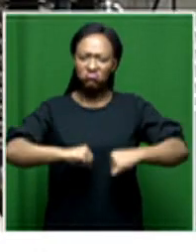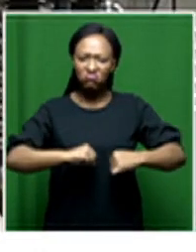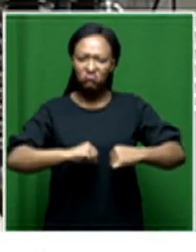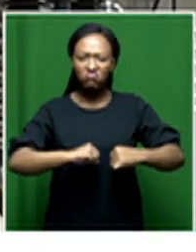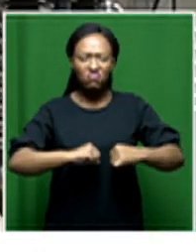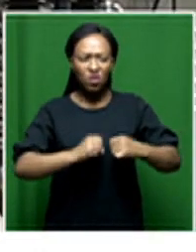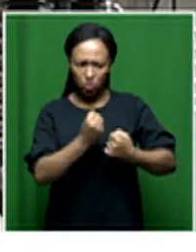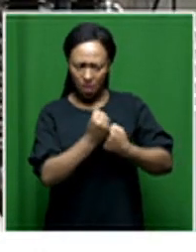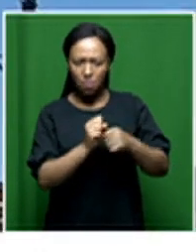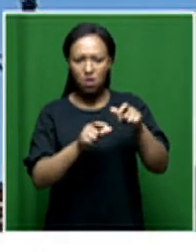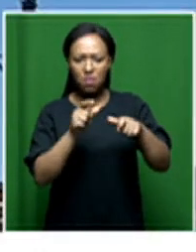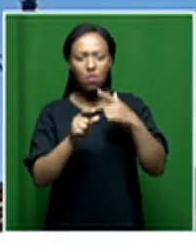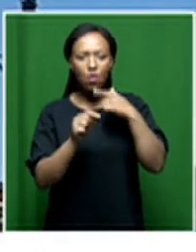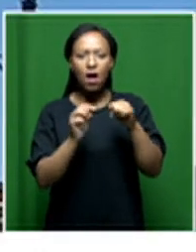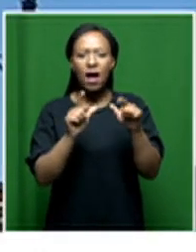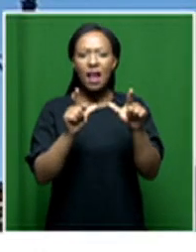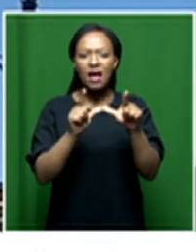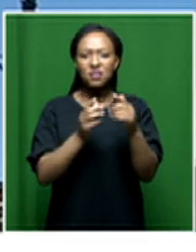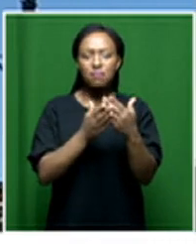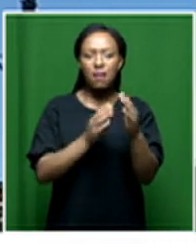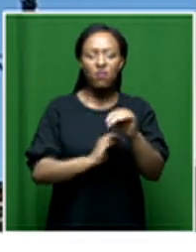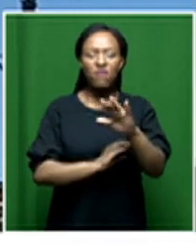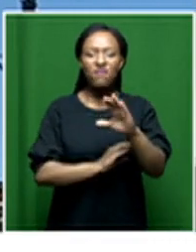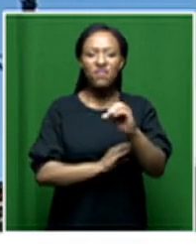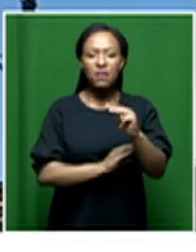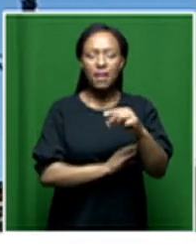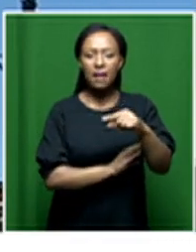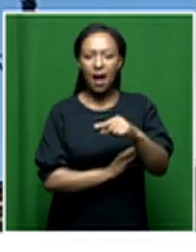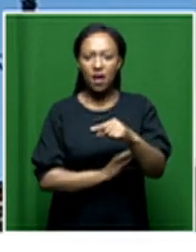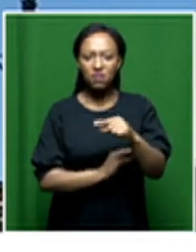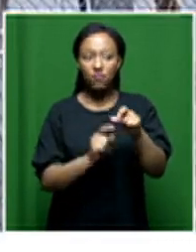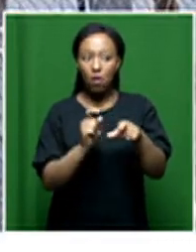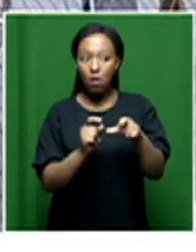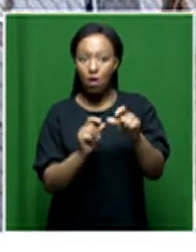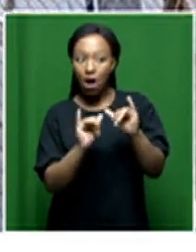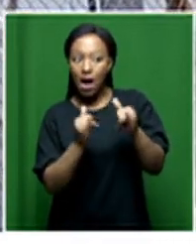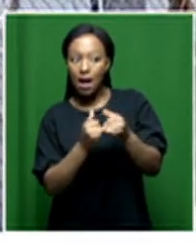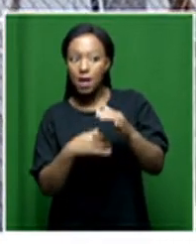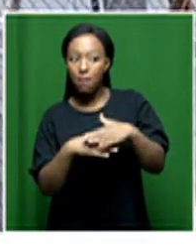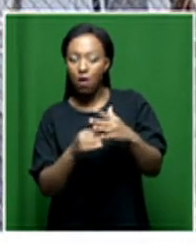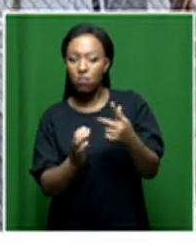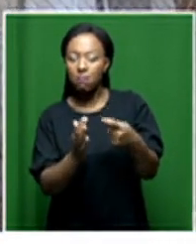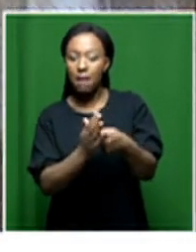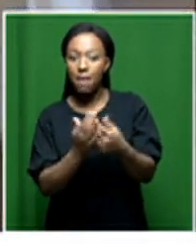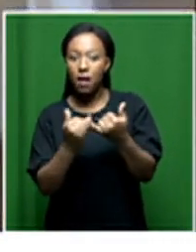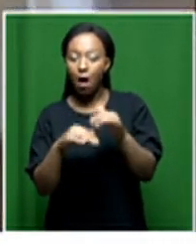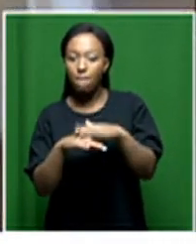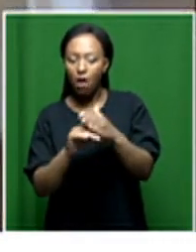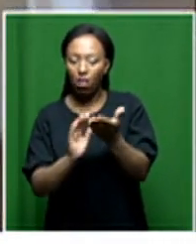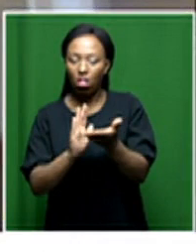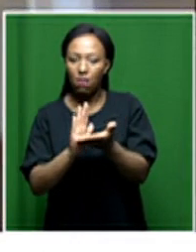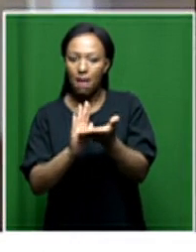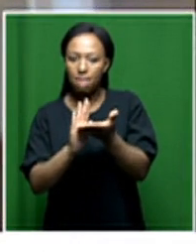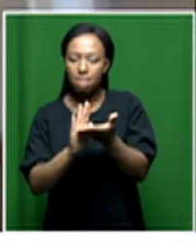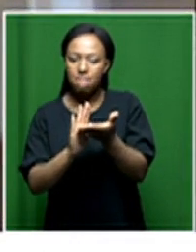for the removal of licenses up to 50 megawatts. So he's pushed the boat a little bit further. But he's got to